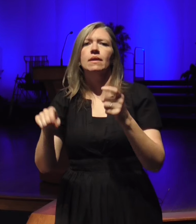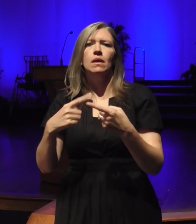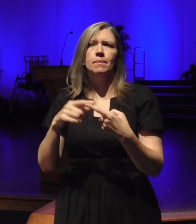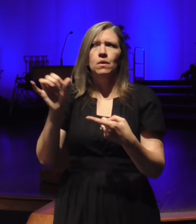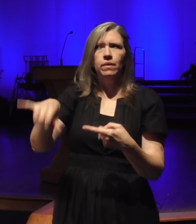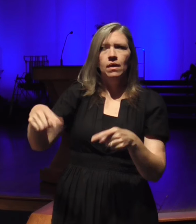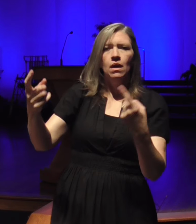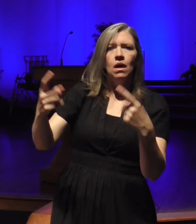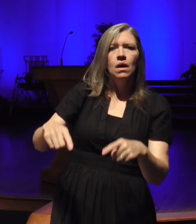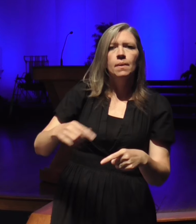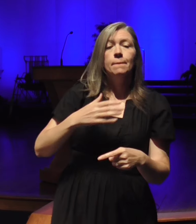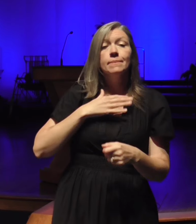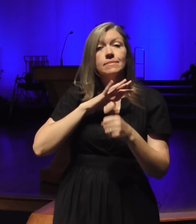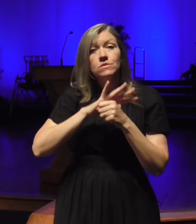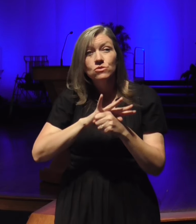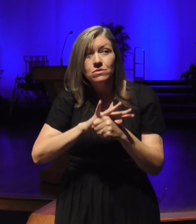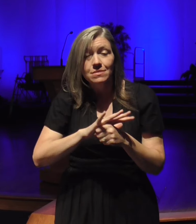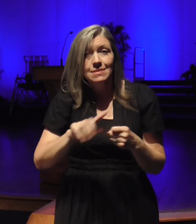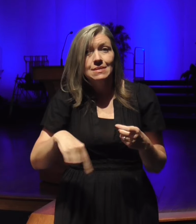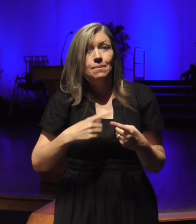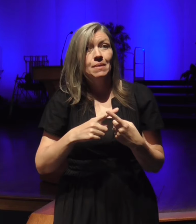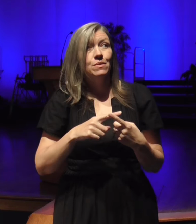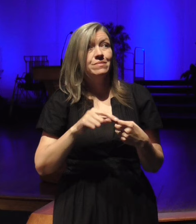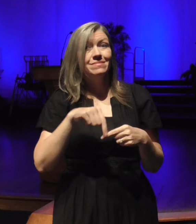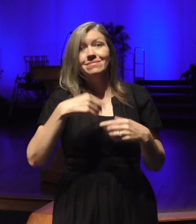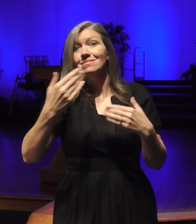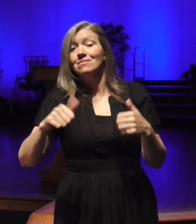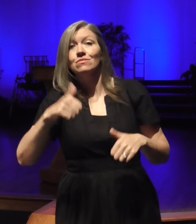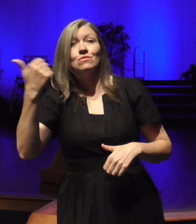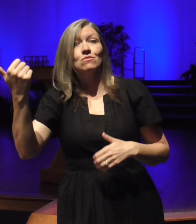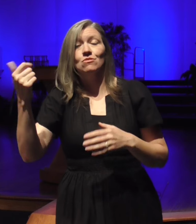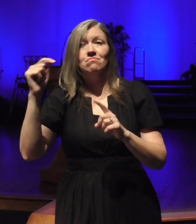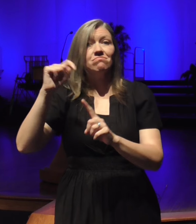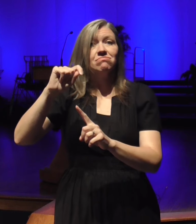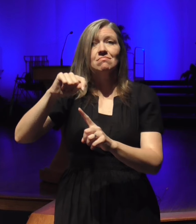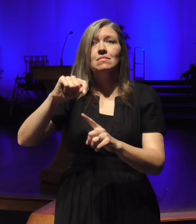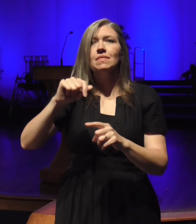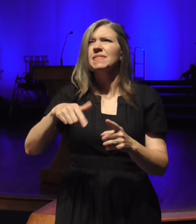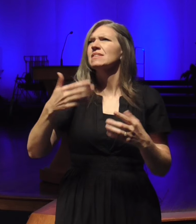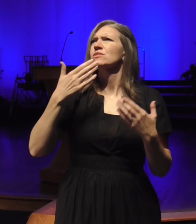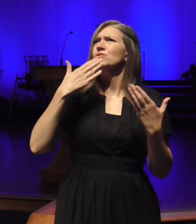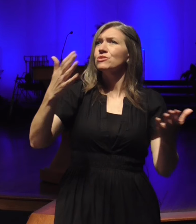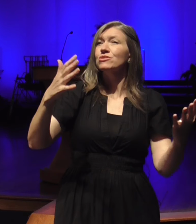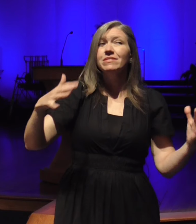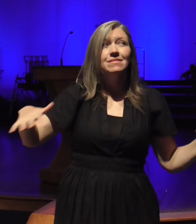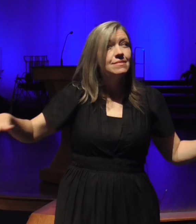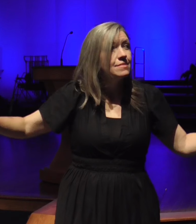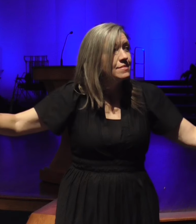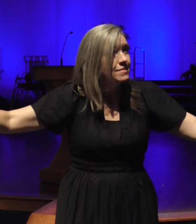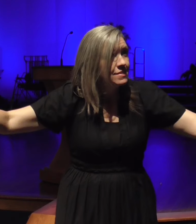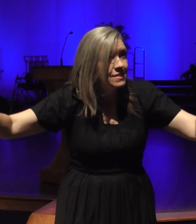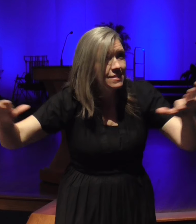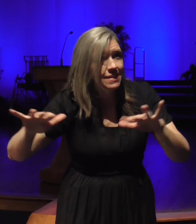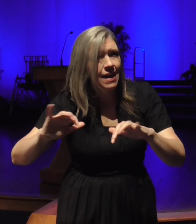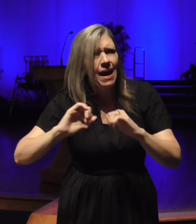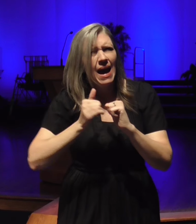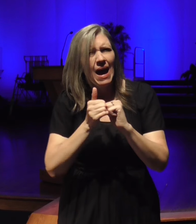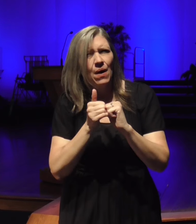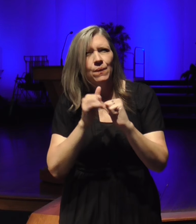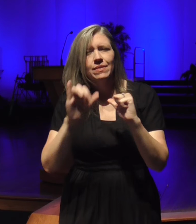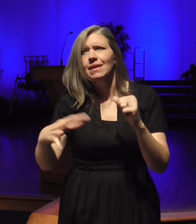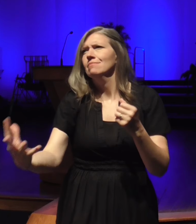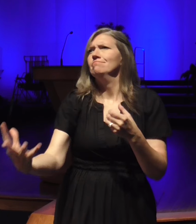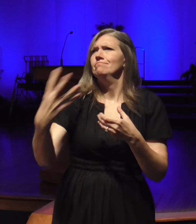My fear of this, my judgment about this, my story about that, my stress about